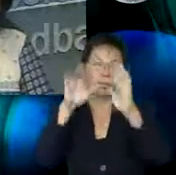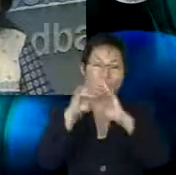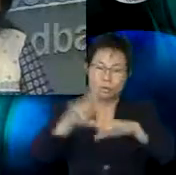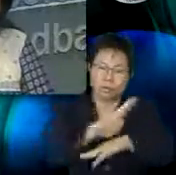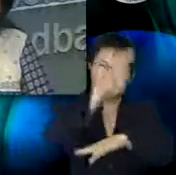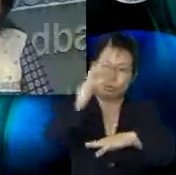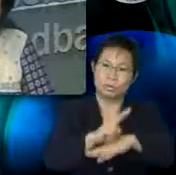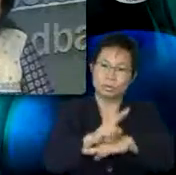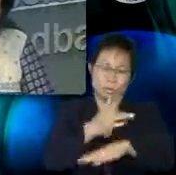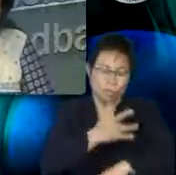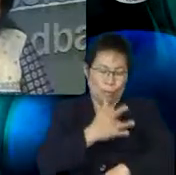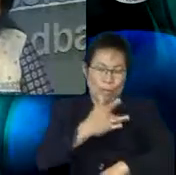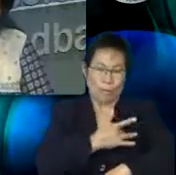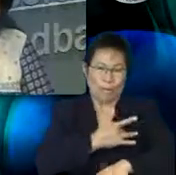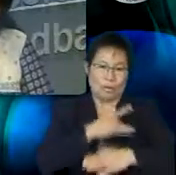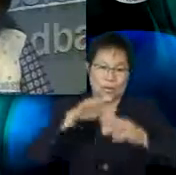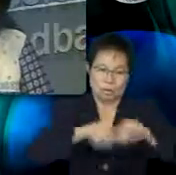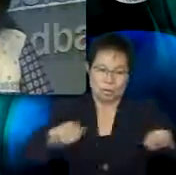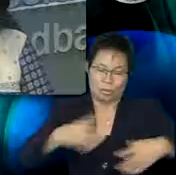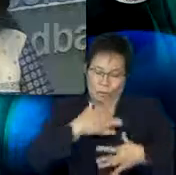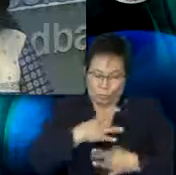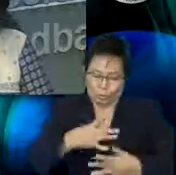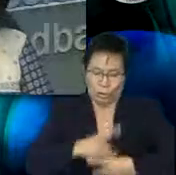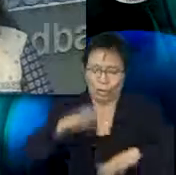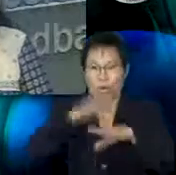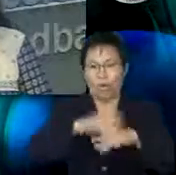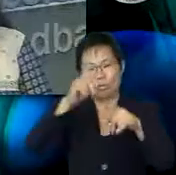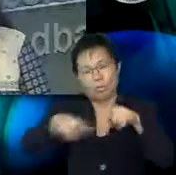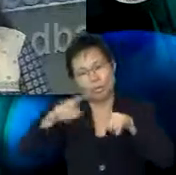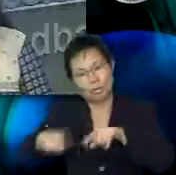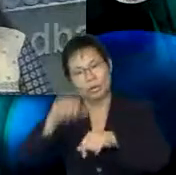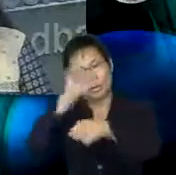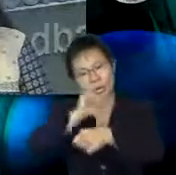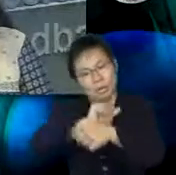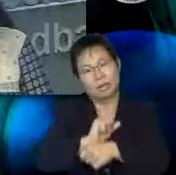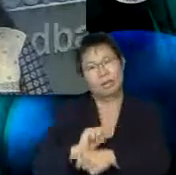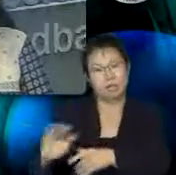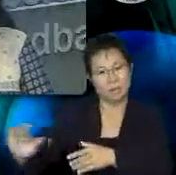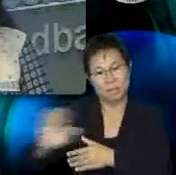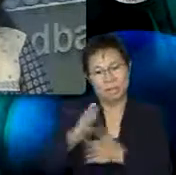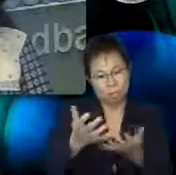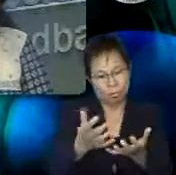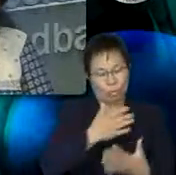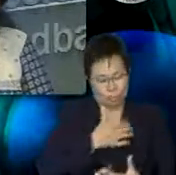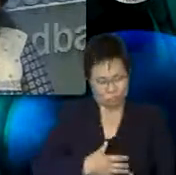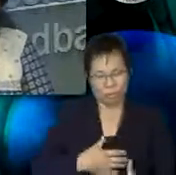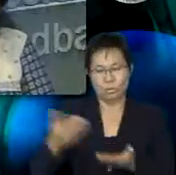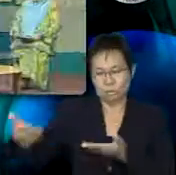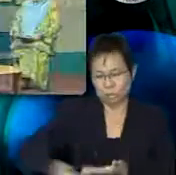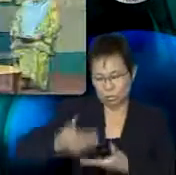uses to stimulate his students' interest on various occupations that he wishes to introduce in the